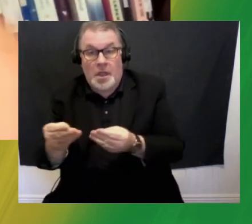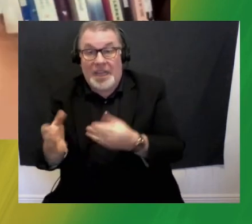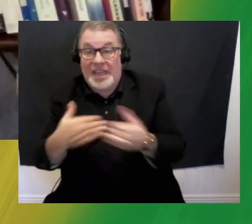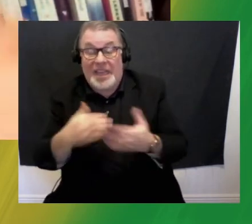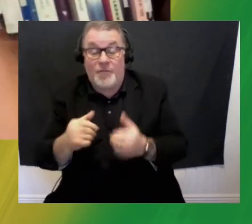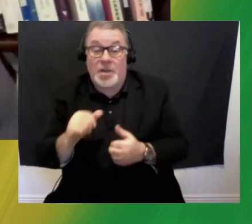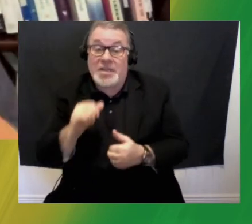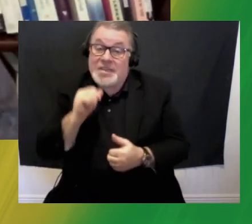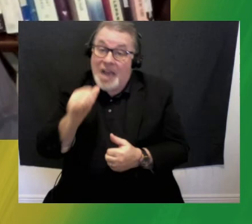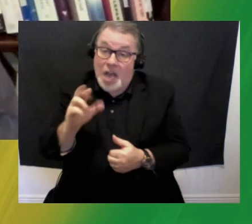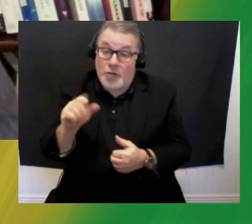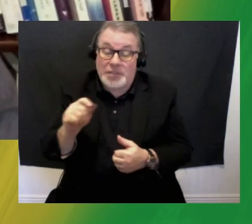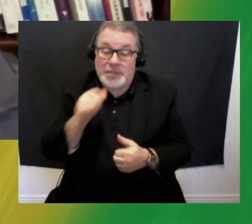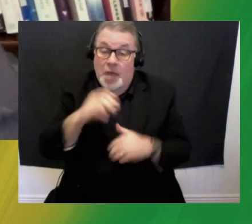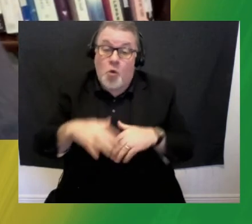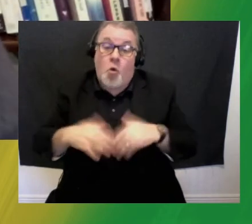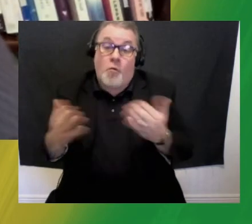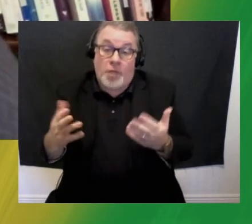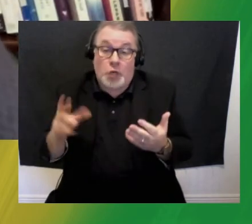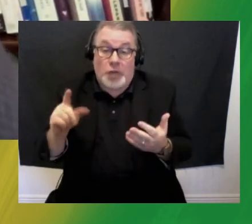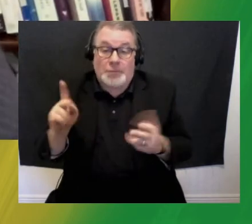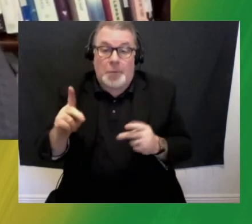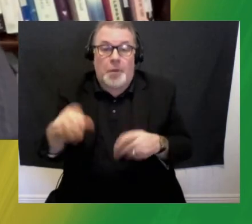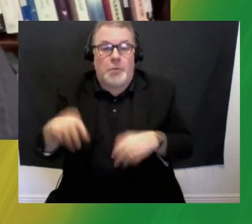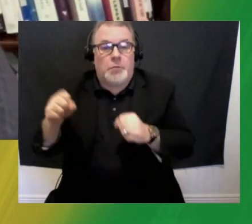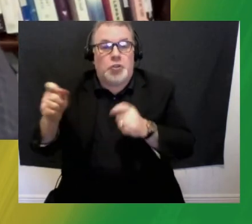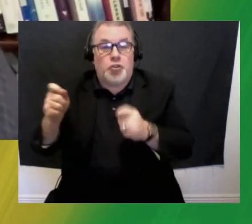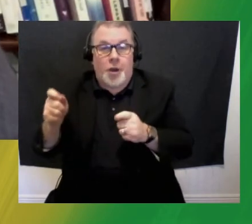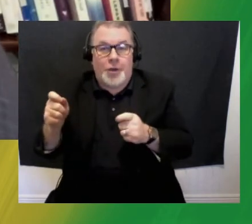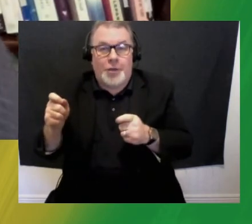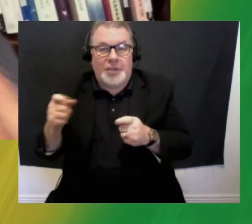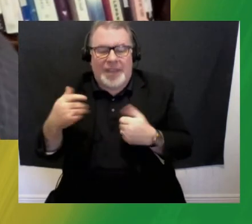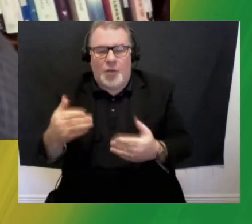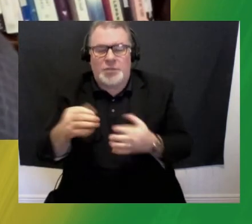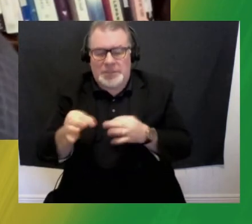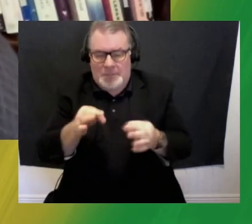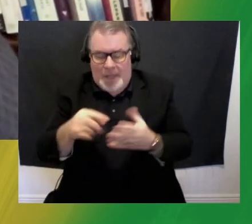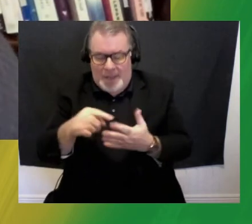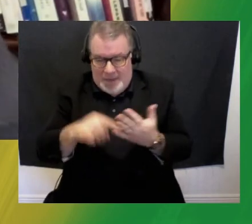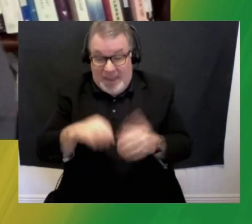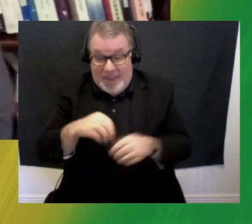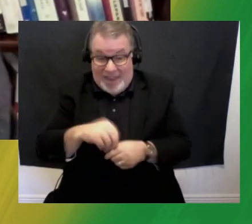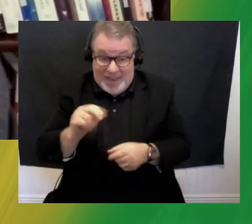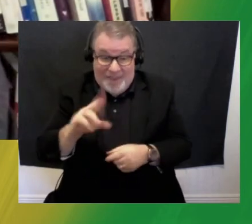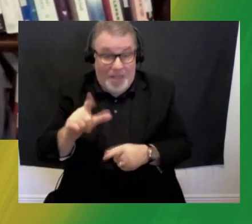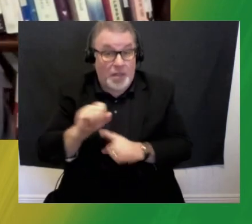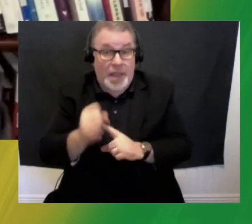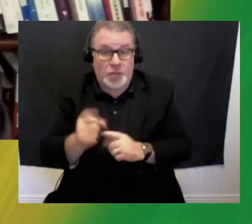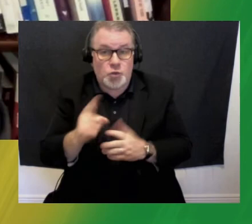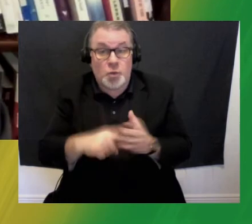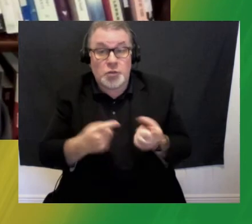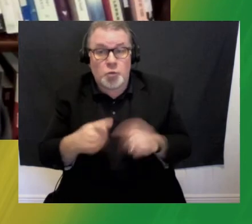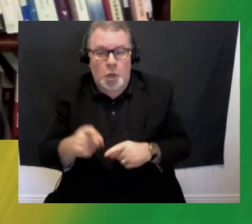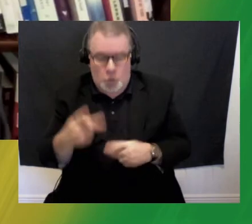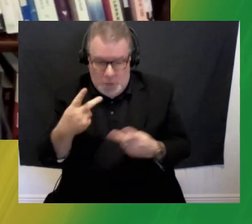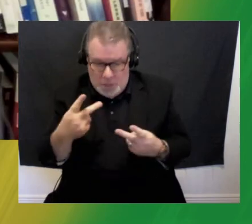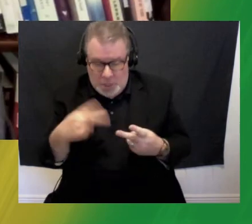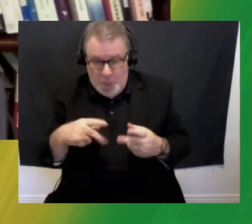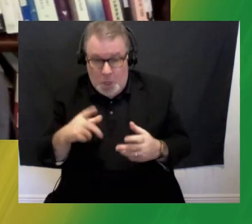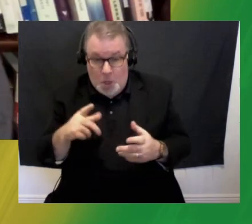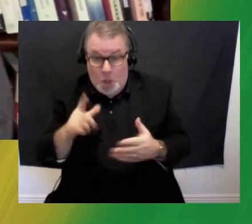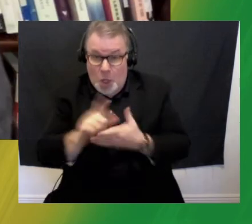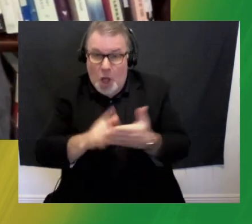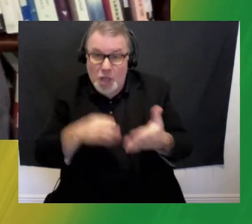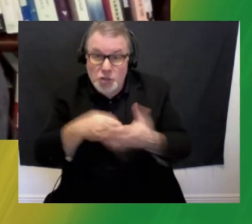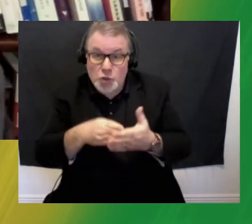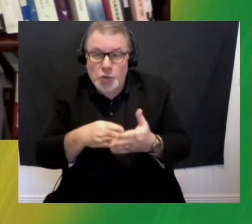not overtly racist people are in charge. And he goes on to explain in the piece that in the NFL case, what's going on, you look at the lawsuit, it's very